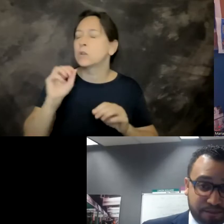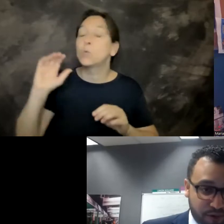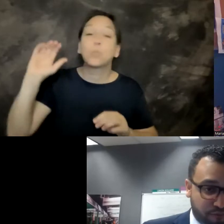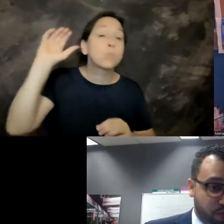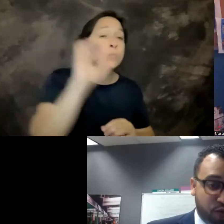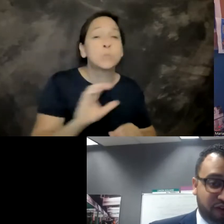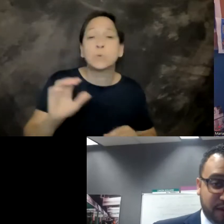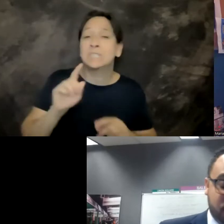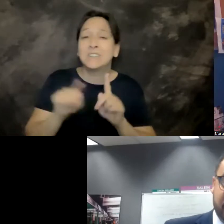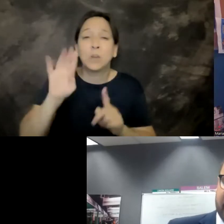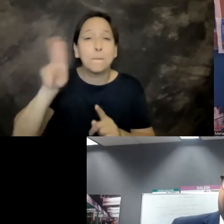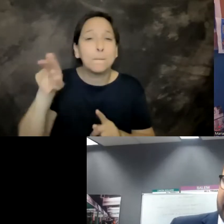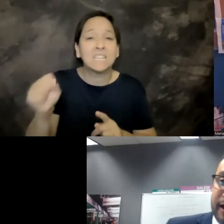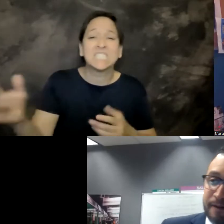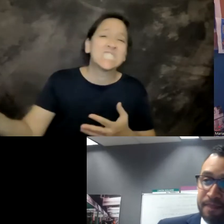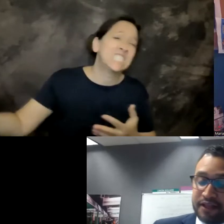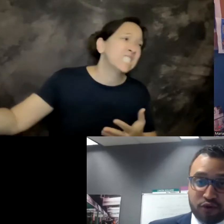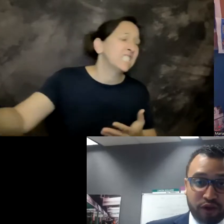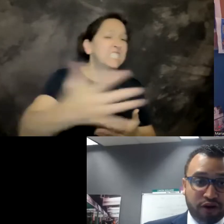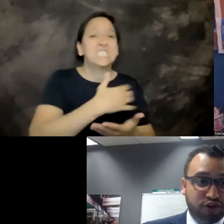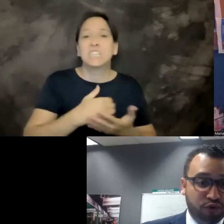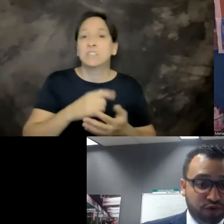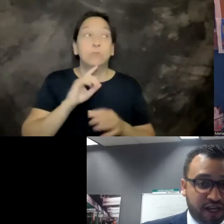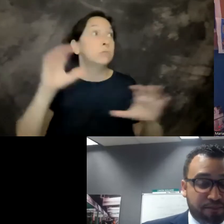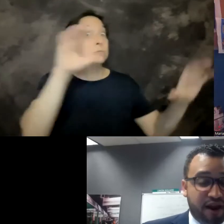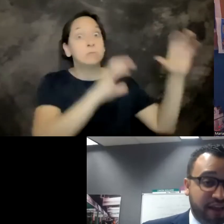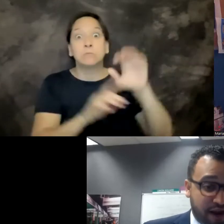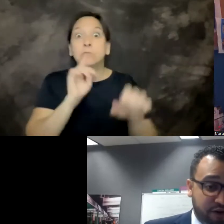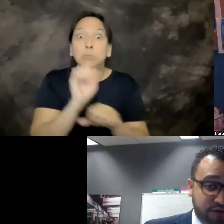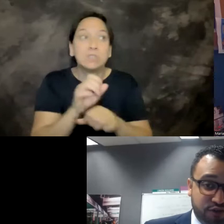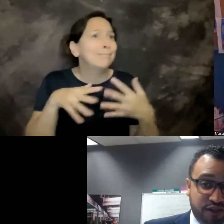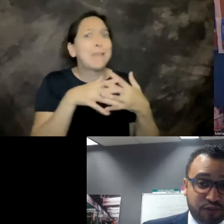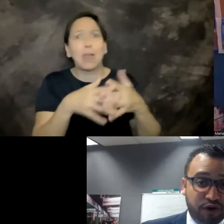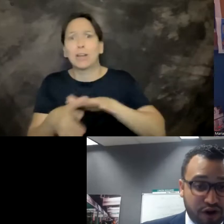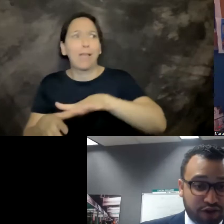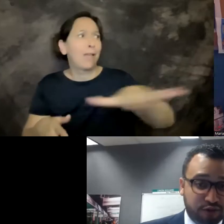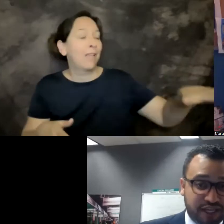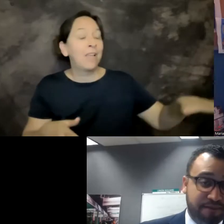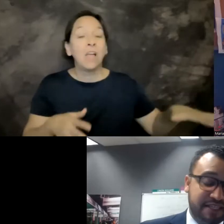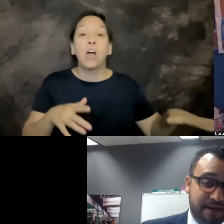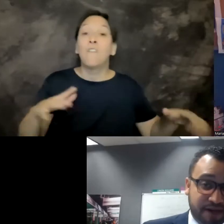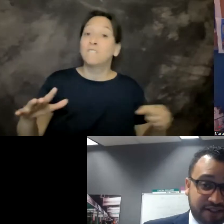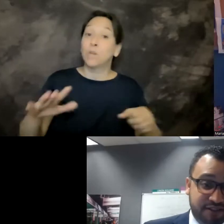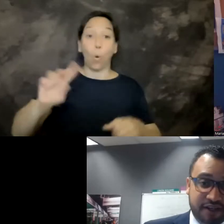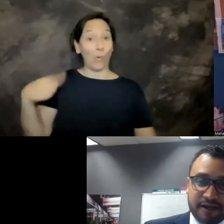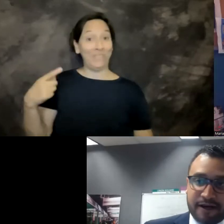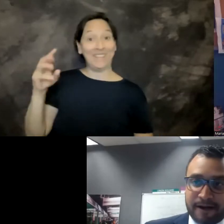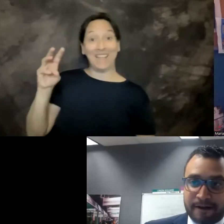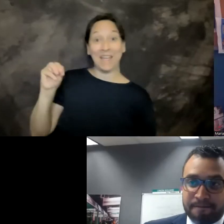Mississippi, from what we've been told. And so we are using a private carrier to do this. We are not using MBTA